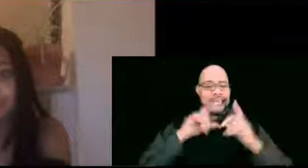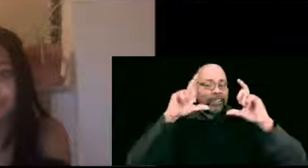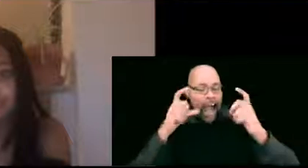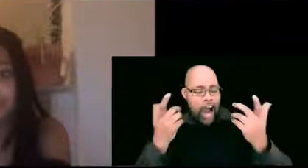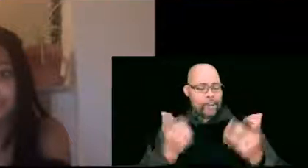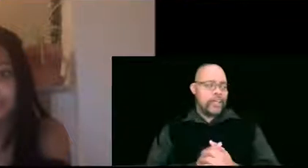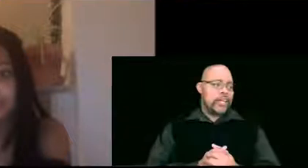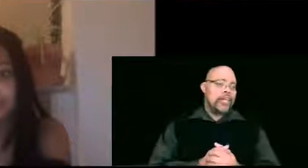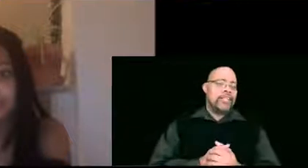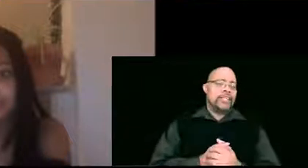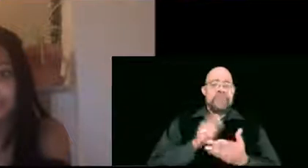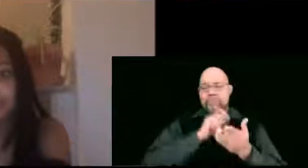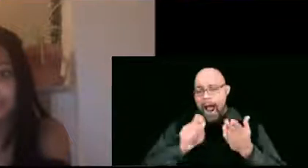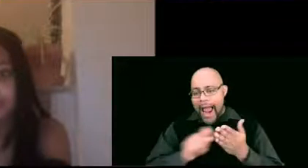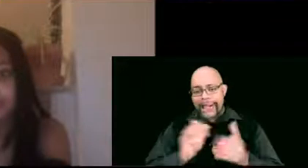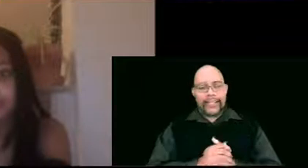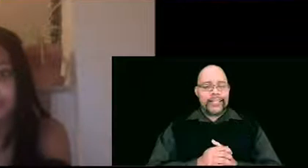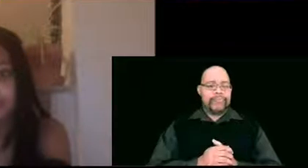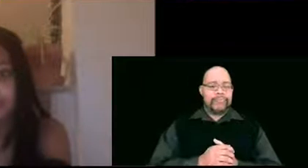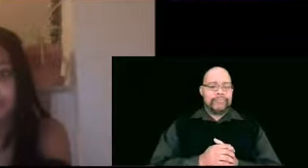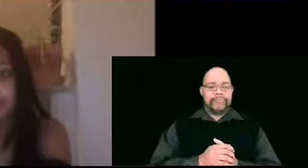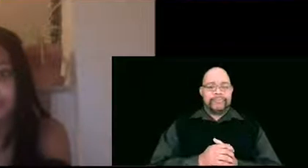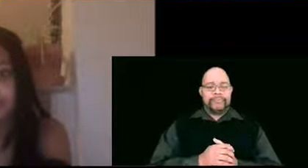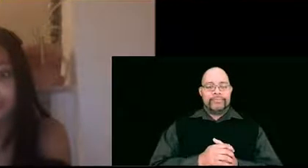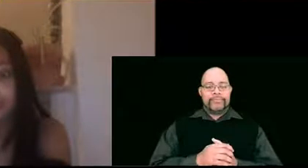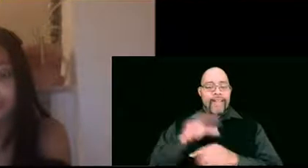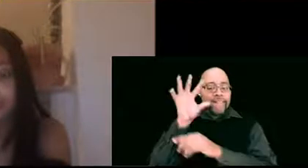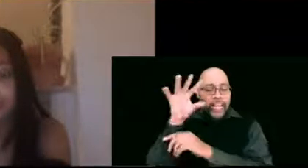whether that's photography, writing,